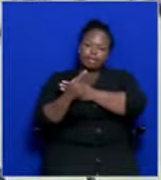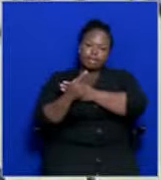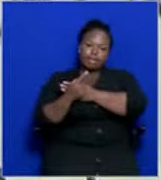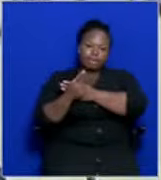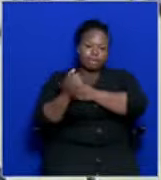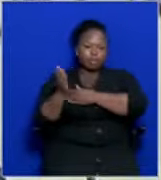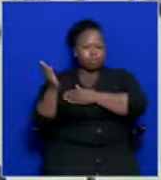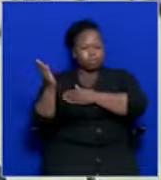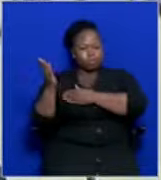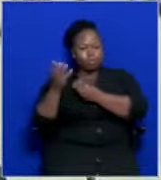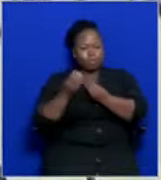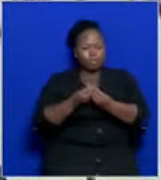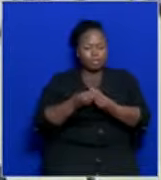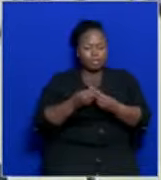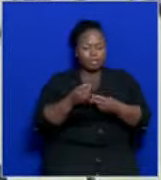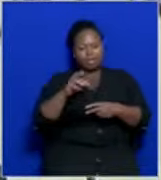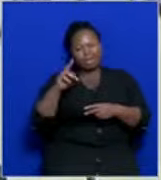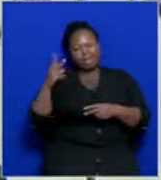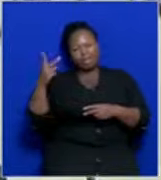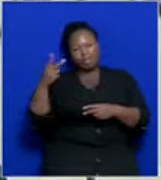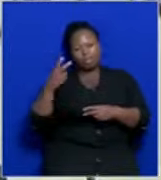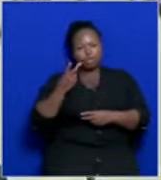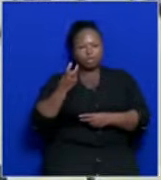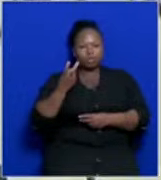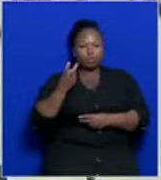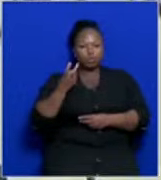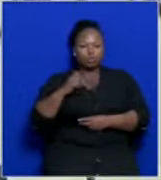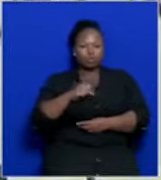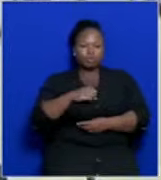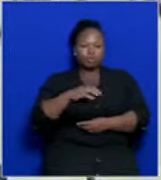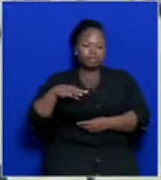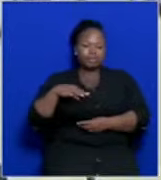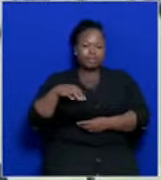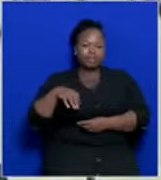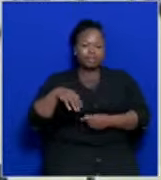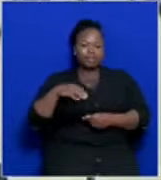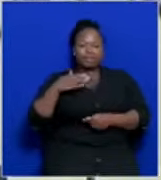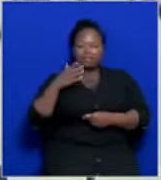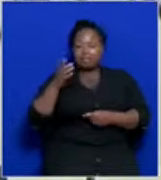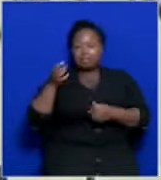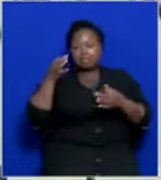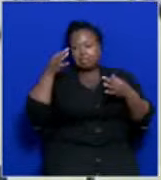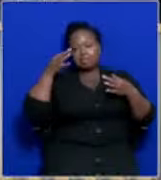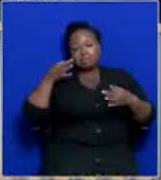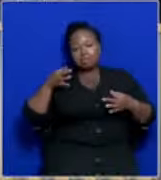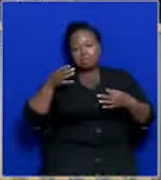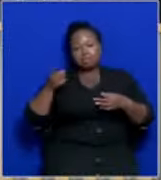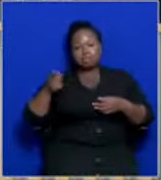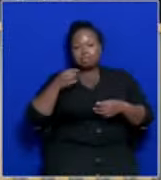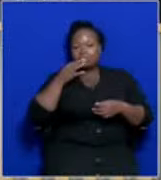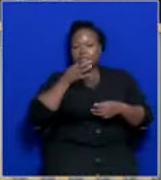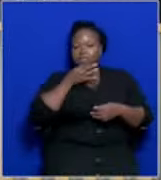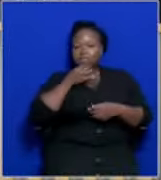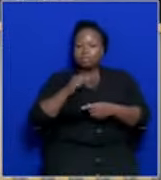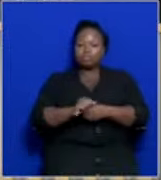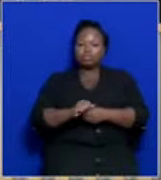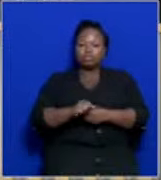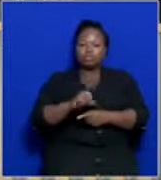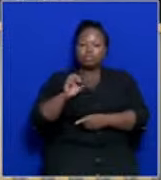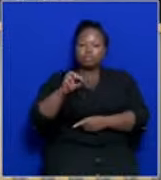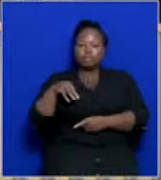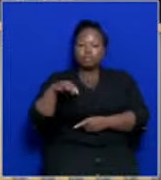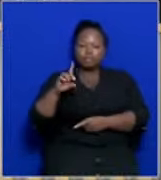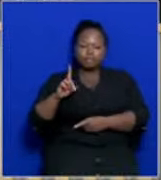two other EMPD employees. It was decided to conduct training for EMPD officers as